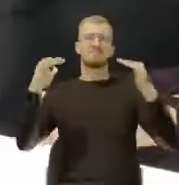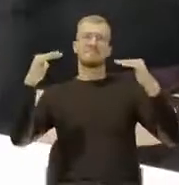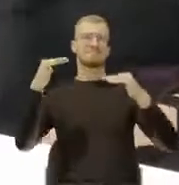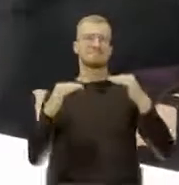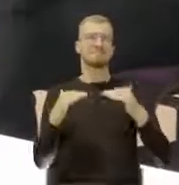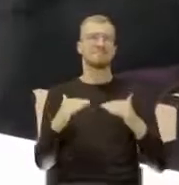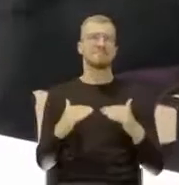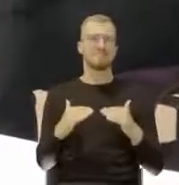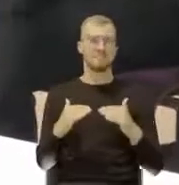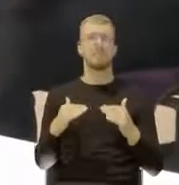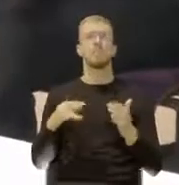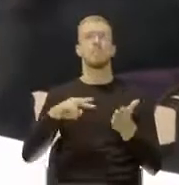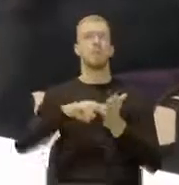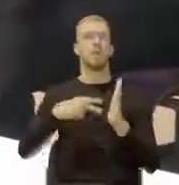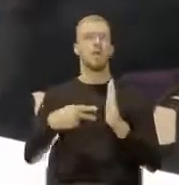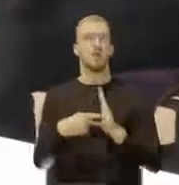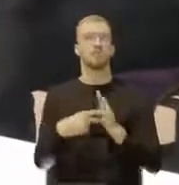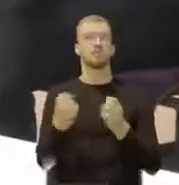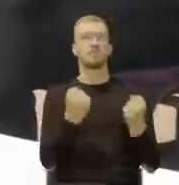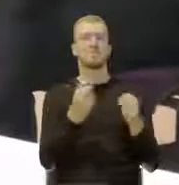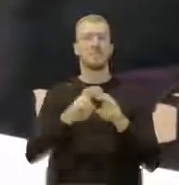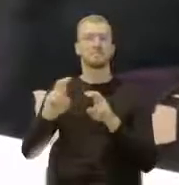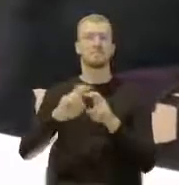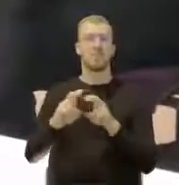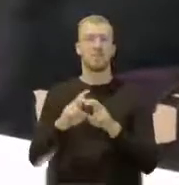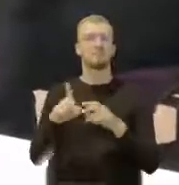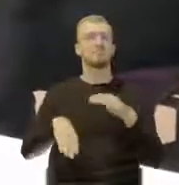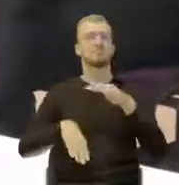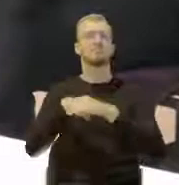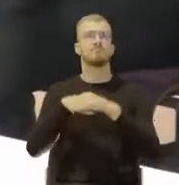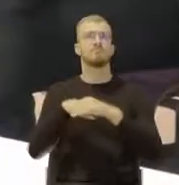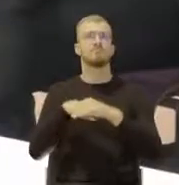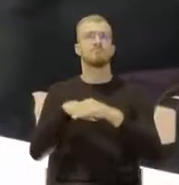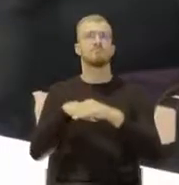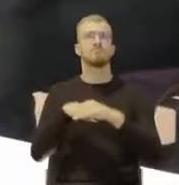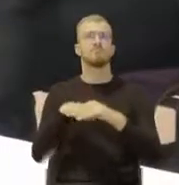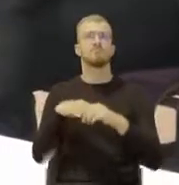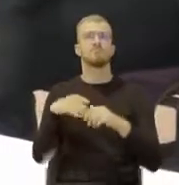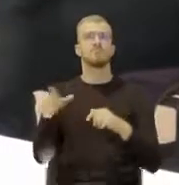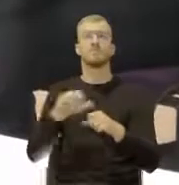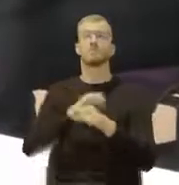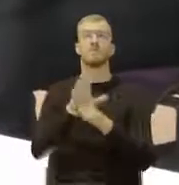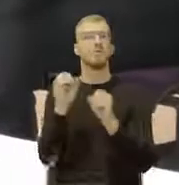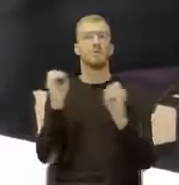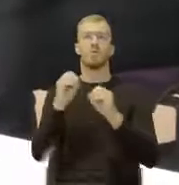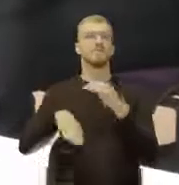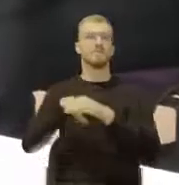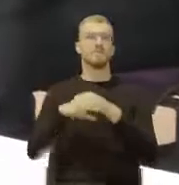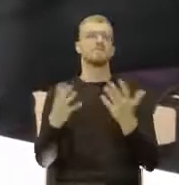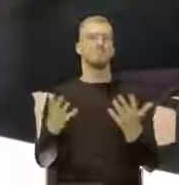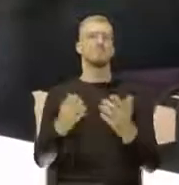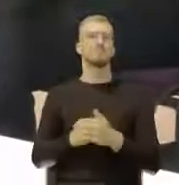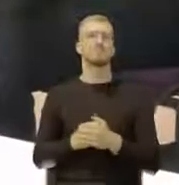because of COVID. Even some cities, they took they say the opportunity of having